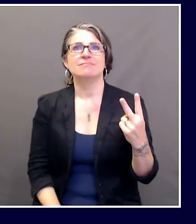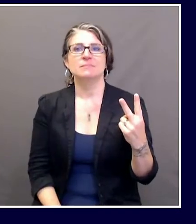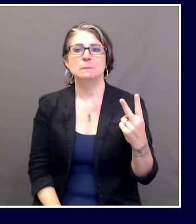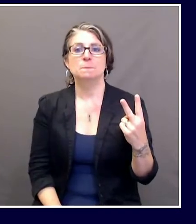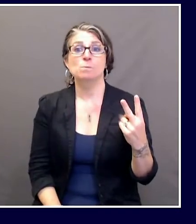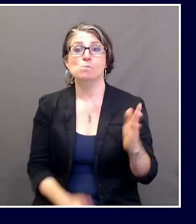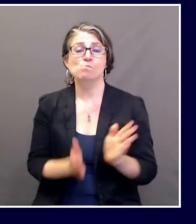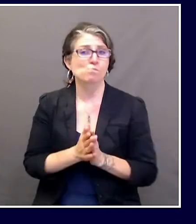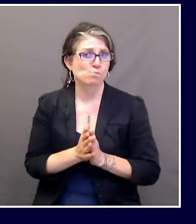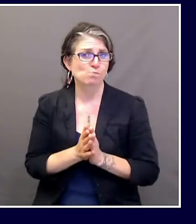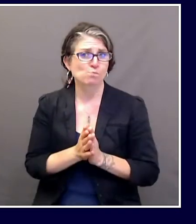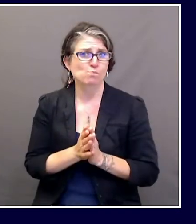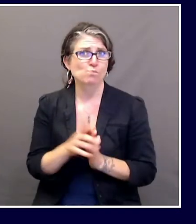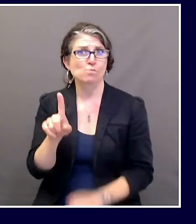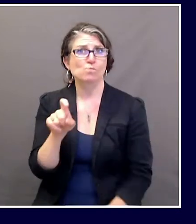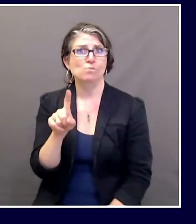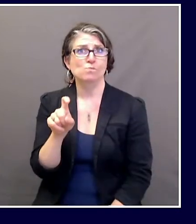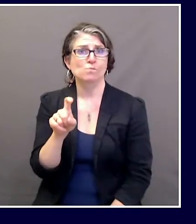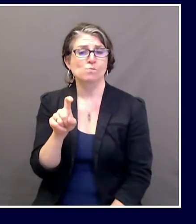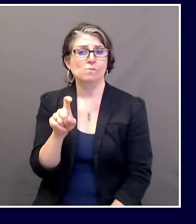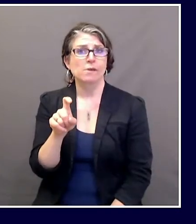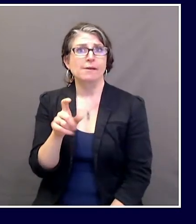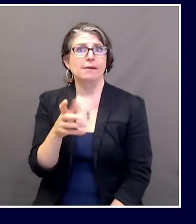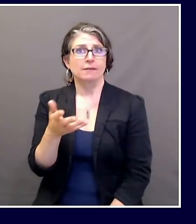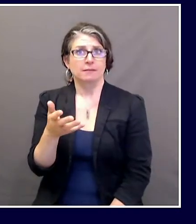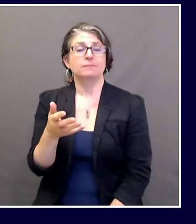First, just looking at the statewide data,